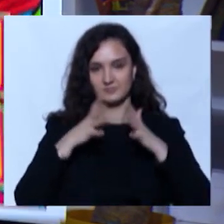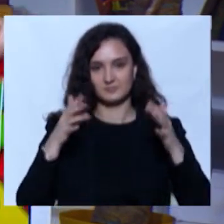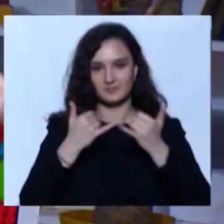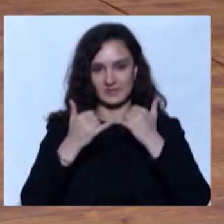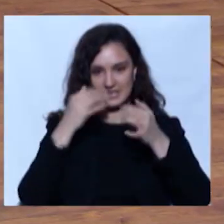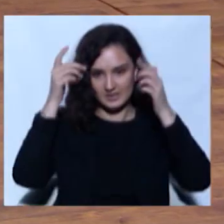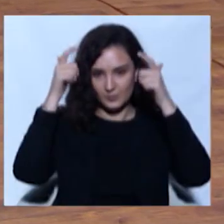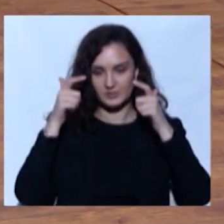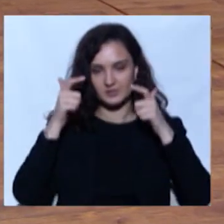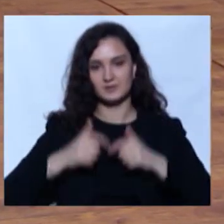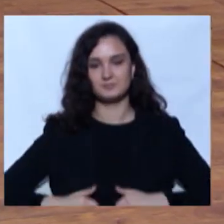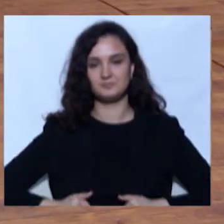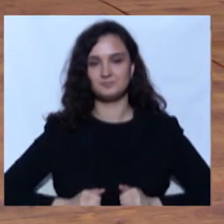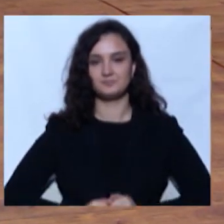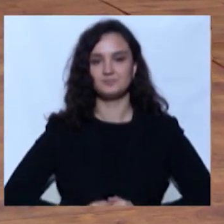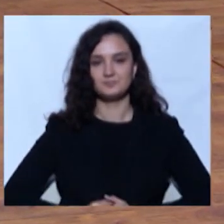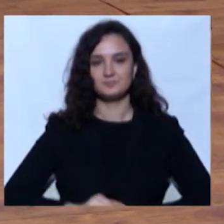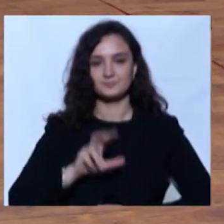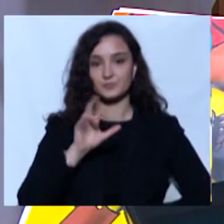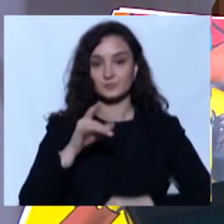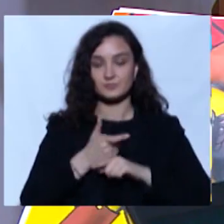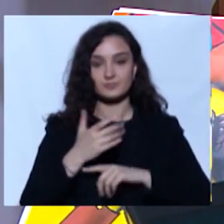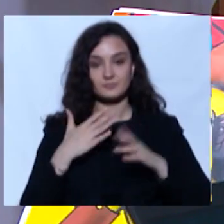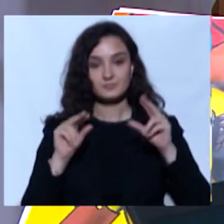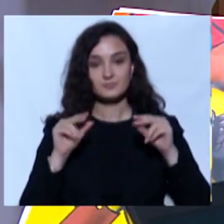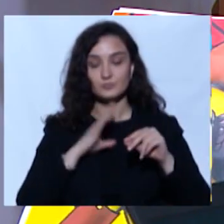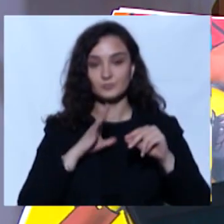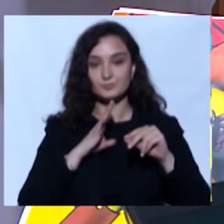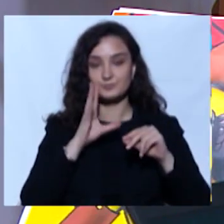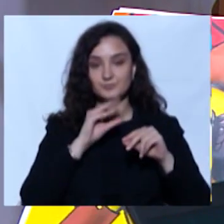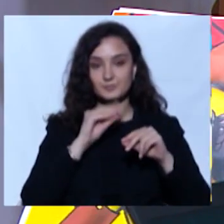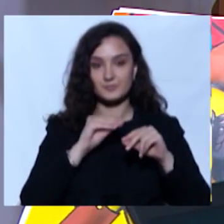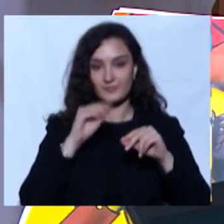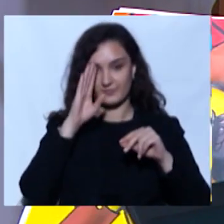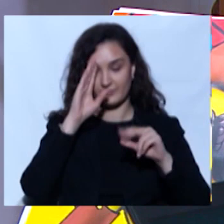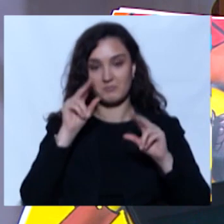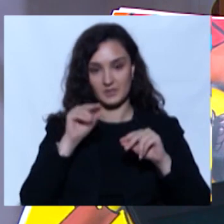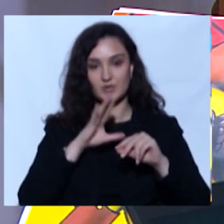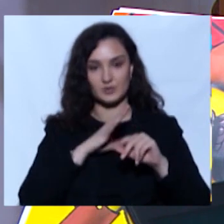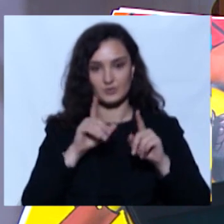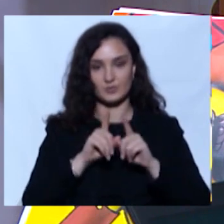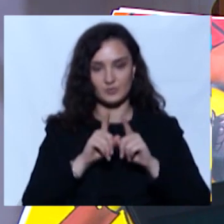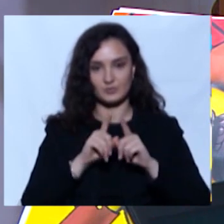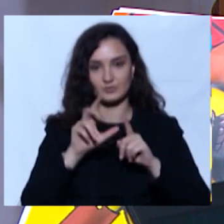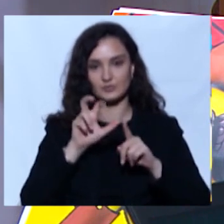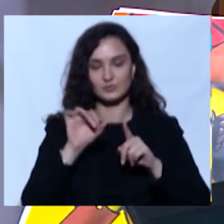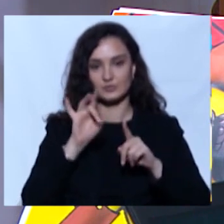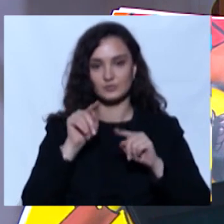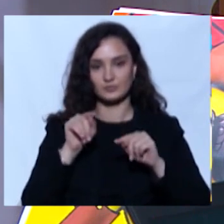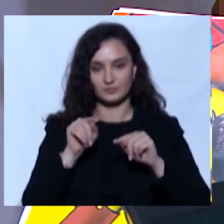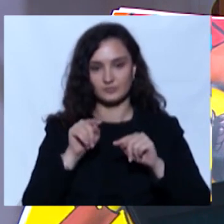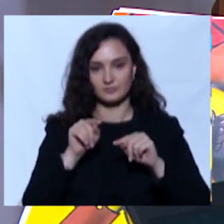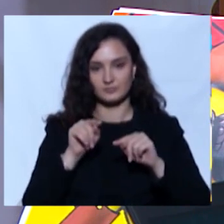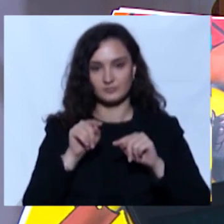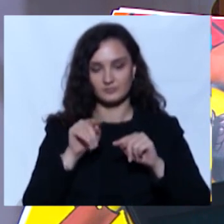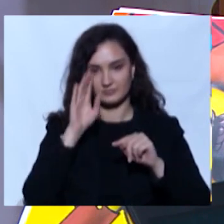hat. George was very happy and the man was happy too. George slid down